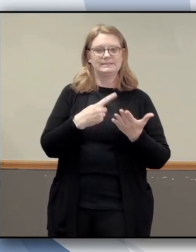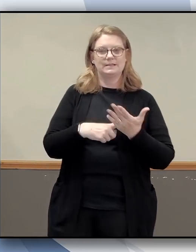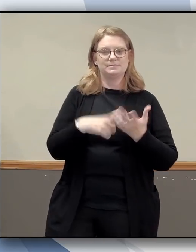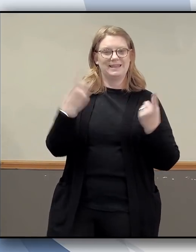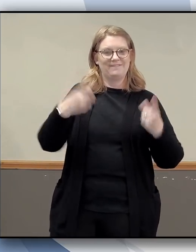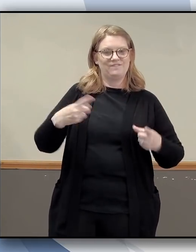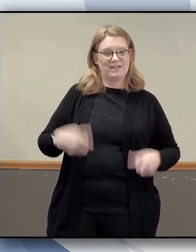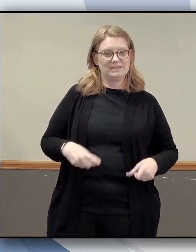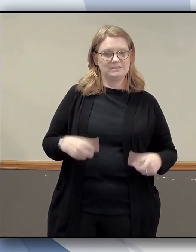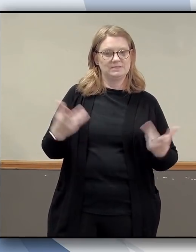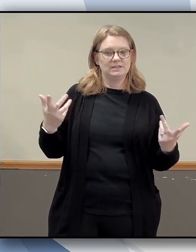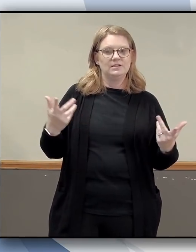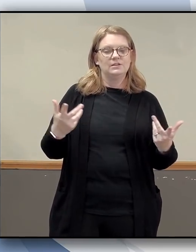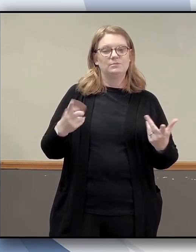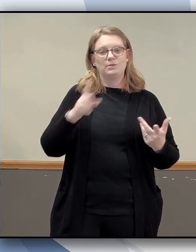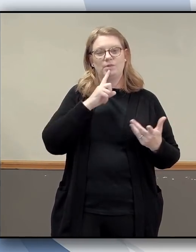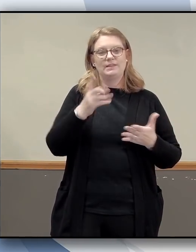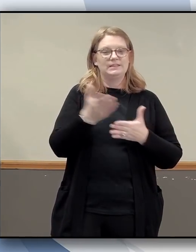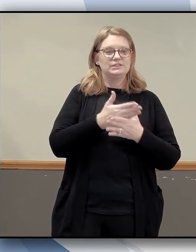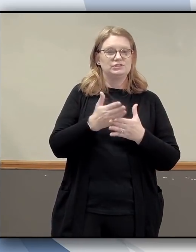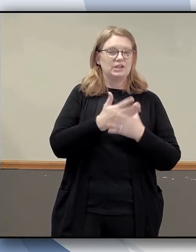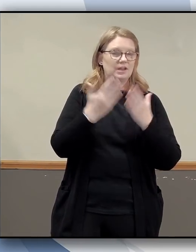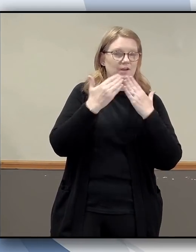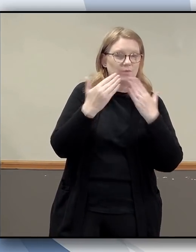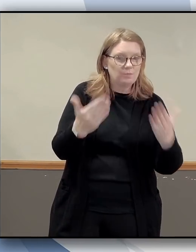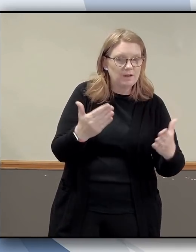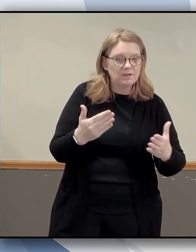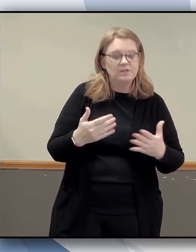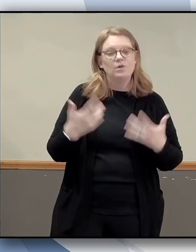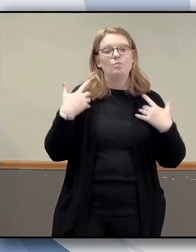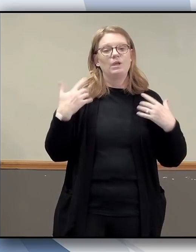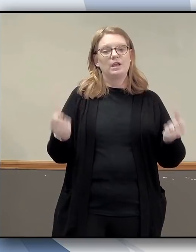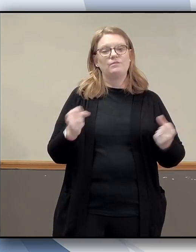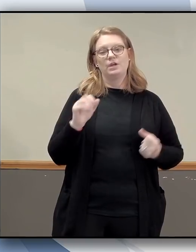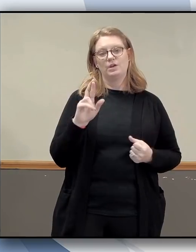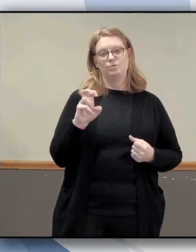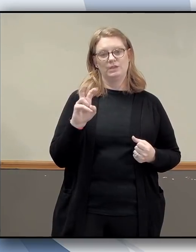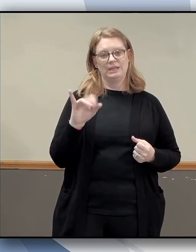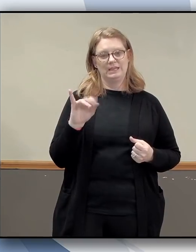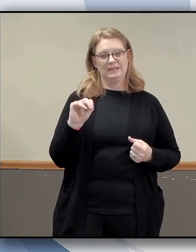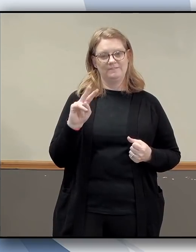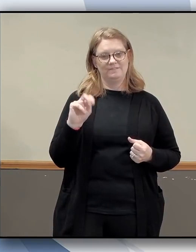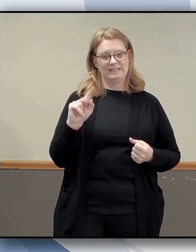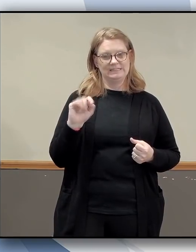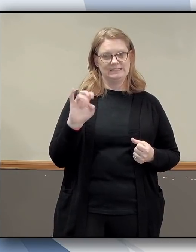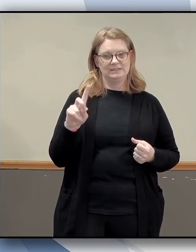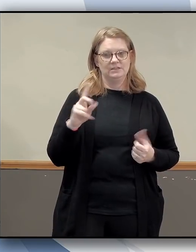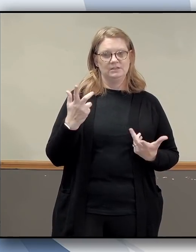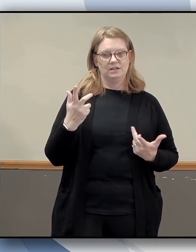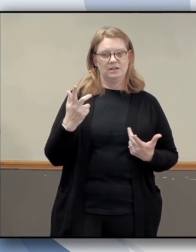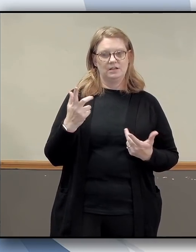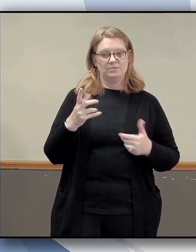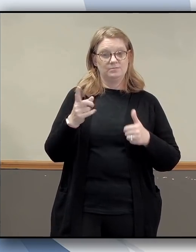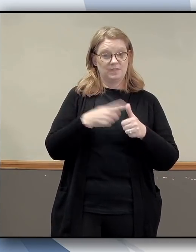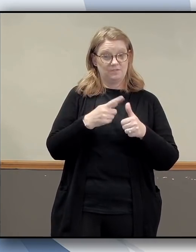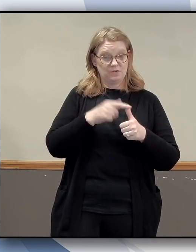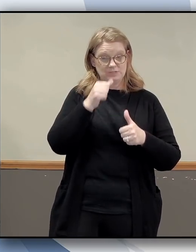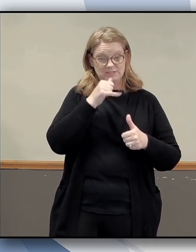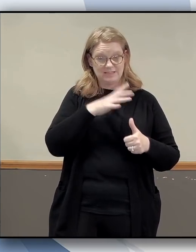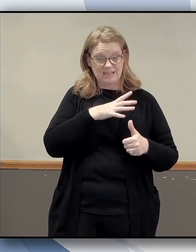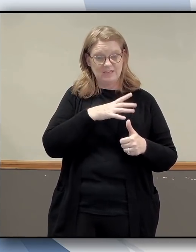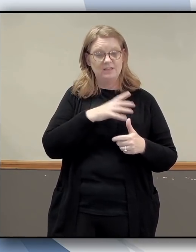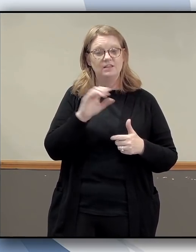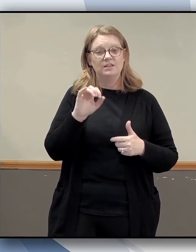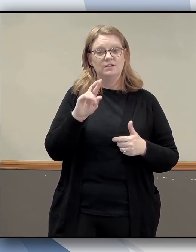events that we share our gratitude for, one is Recovery Reinvented. We're grateful for the efforts of the First Lady, the